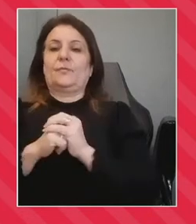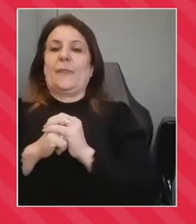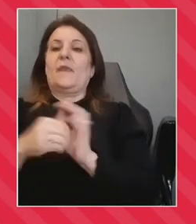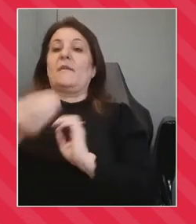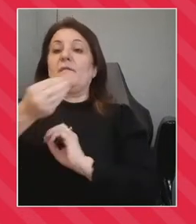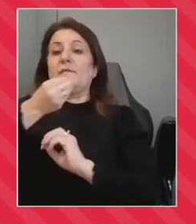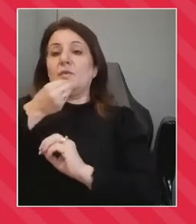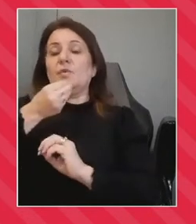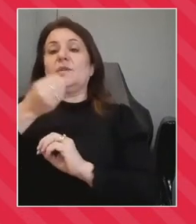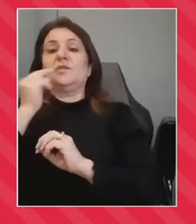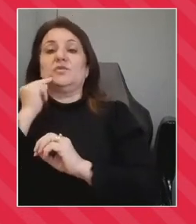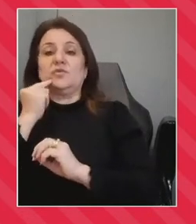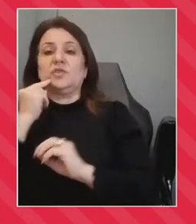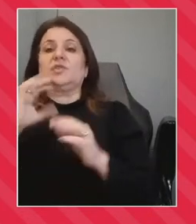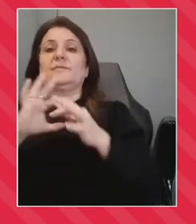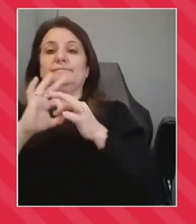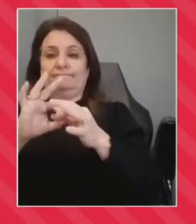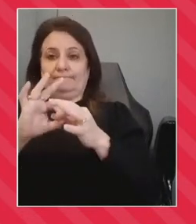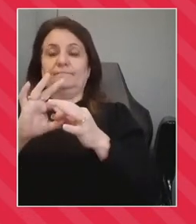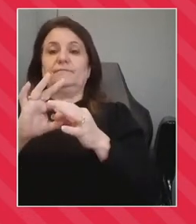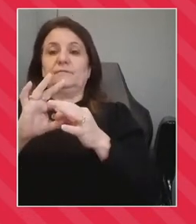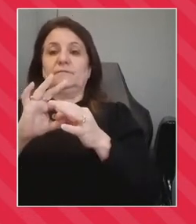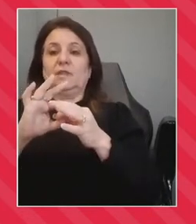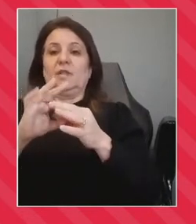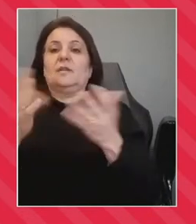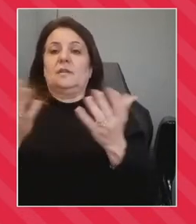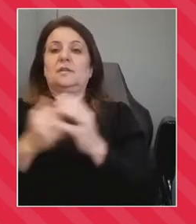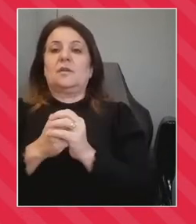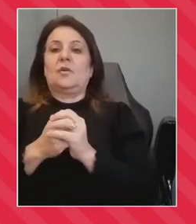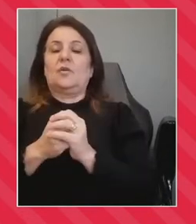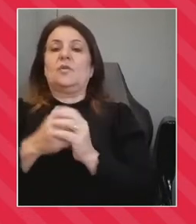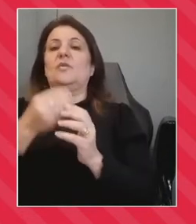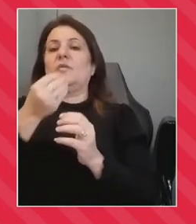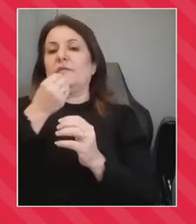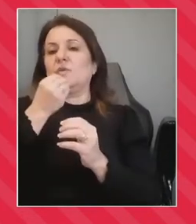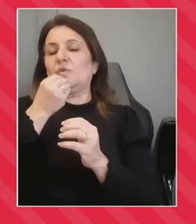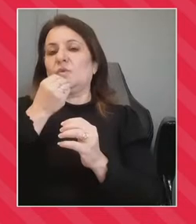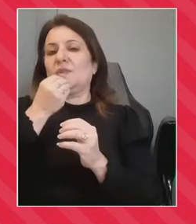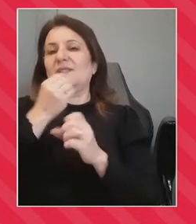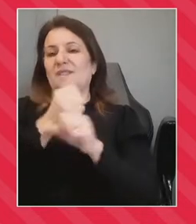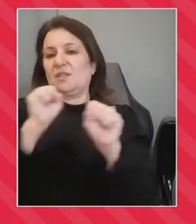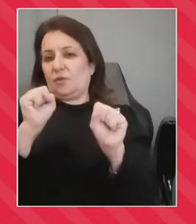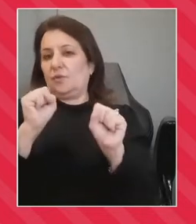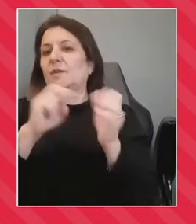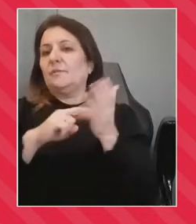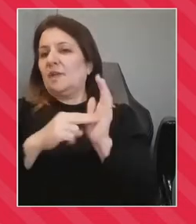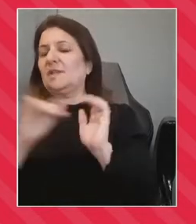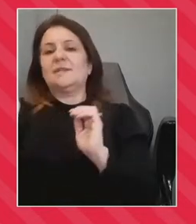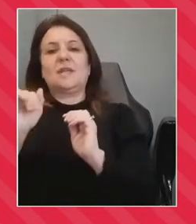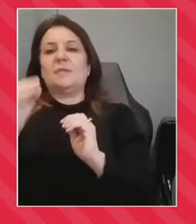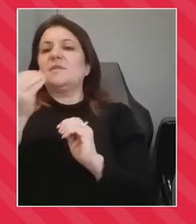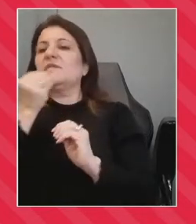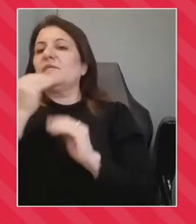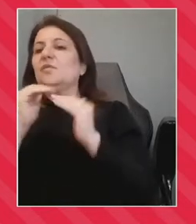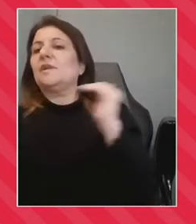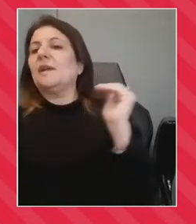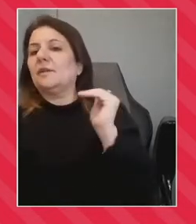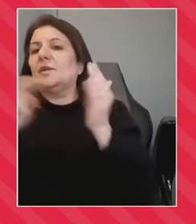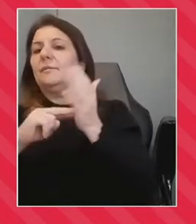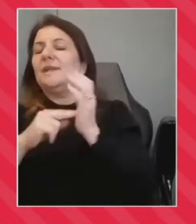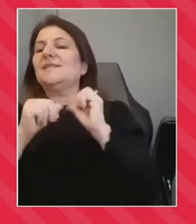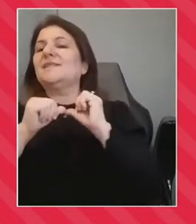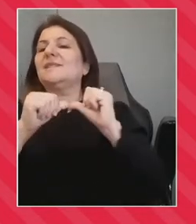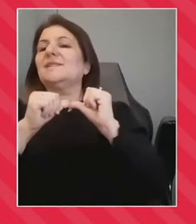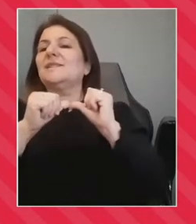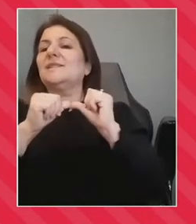security. And when we say nutrition security, it's very similar to your concept of food equity. What we mean is having consistent access to